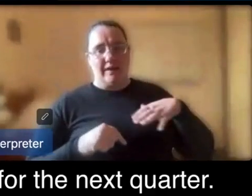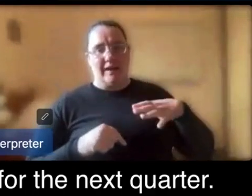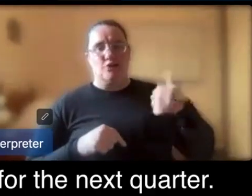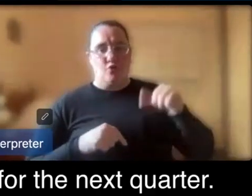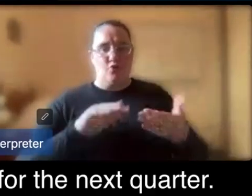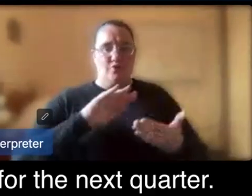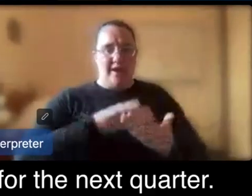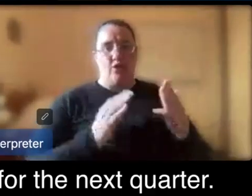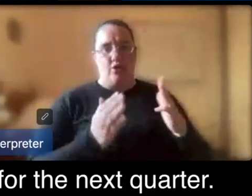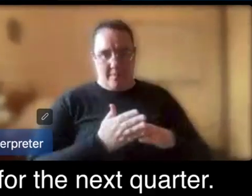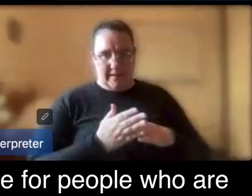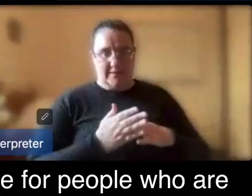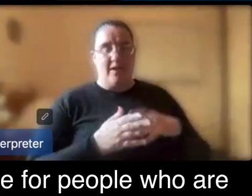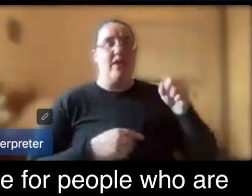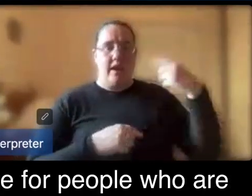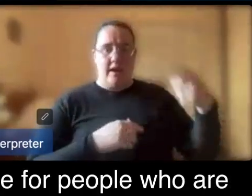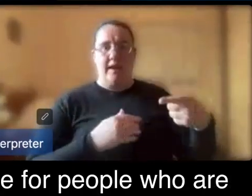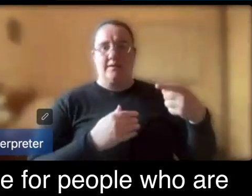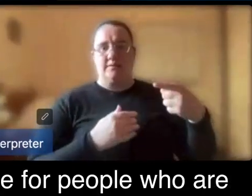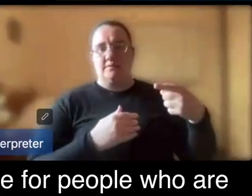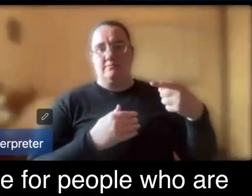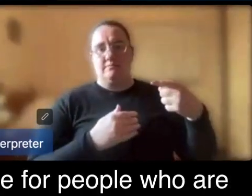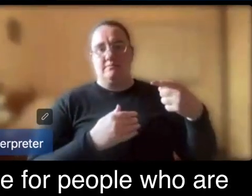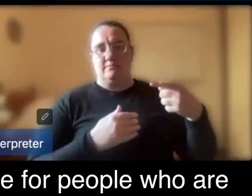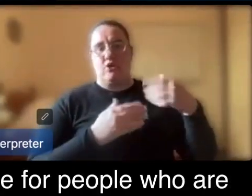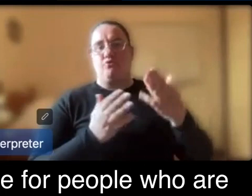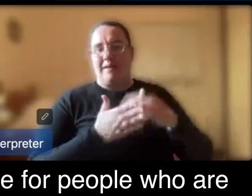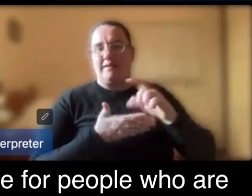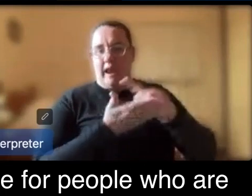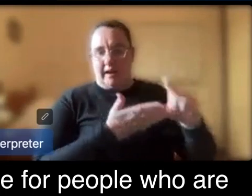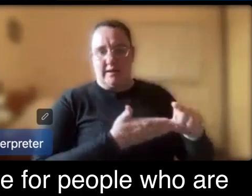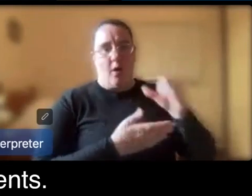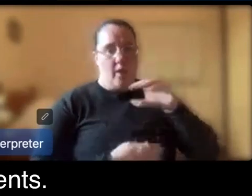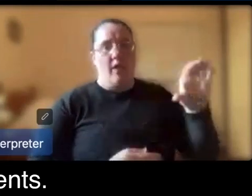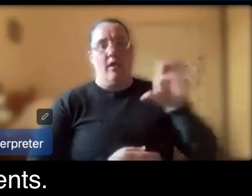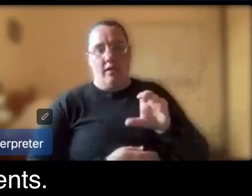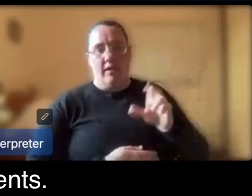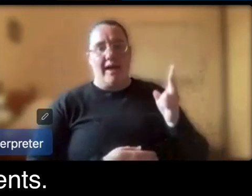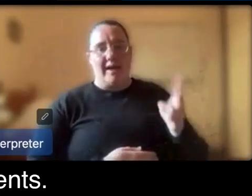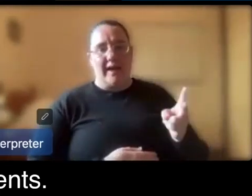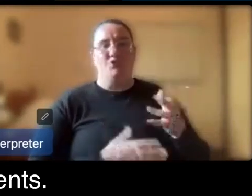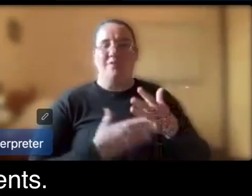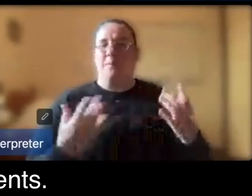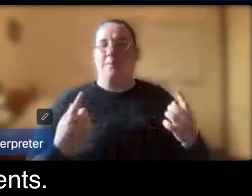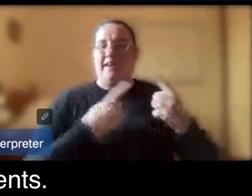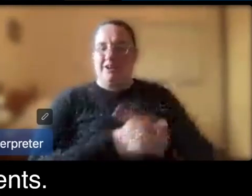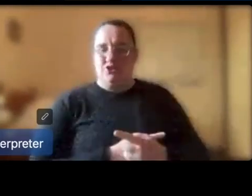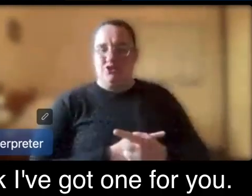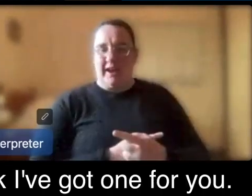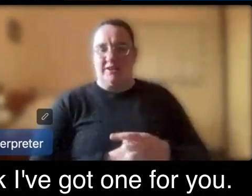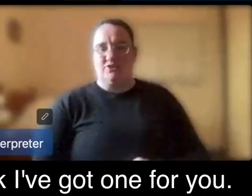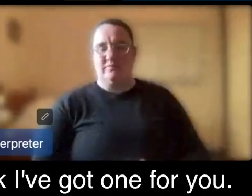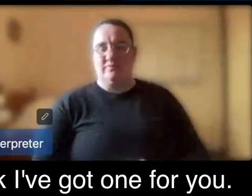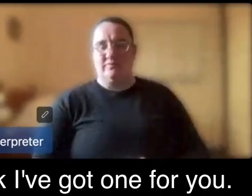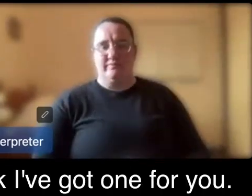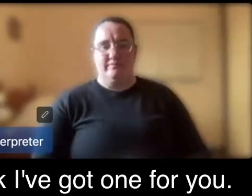next quarter, and then it resets for the next quarter. So that's the one big change for people who are existing clients. Okay,